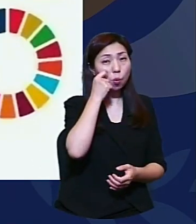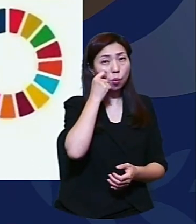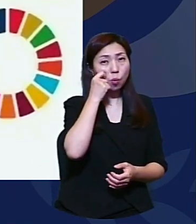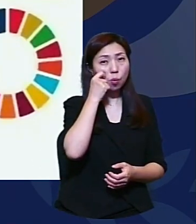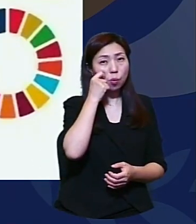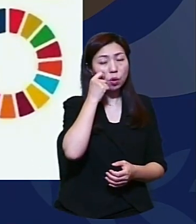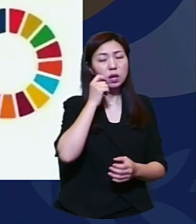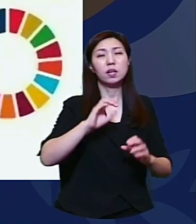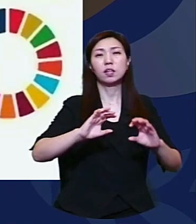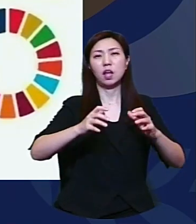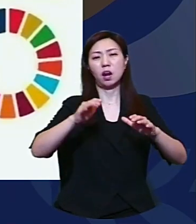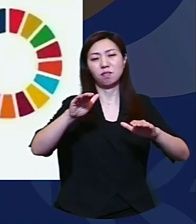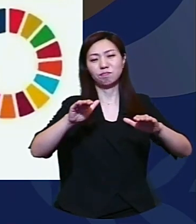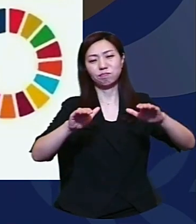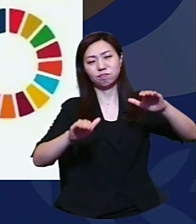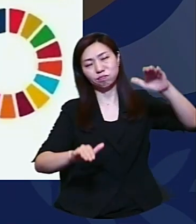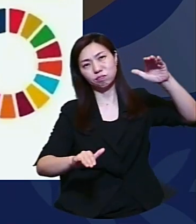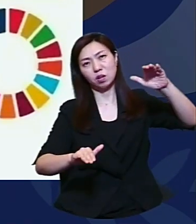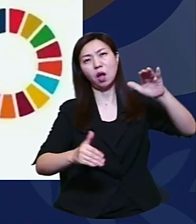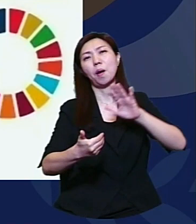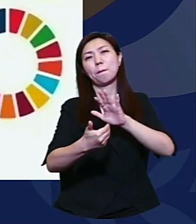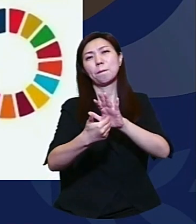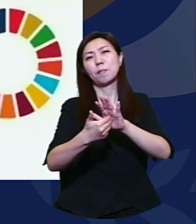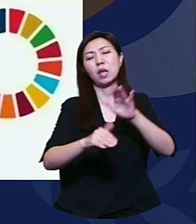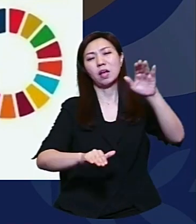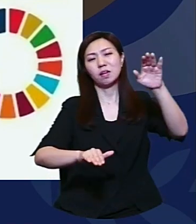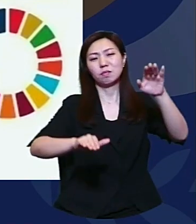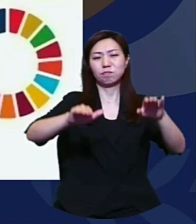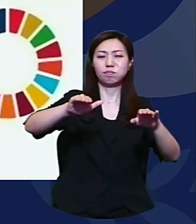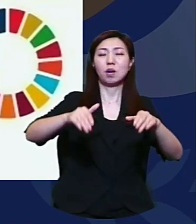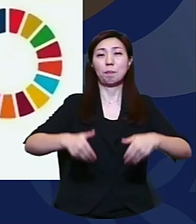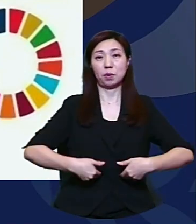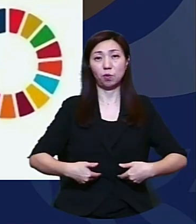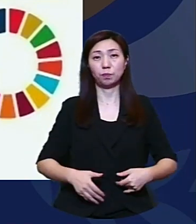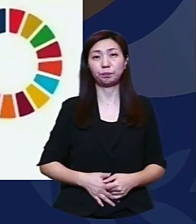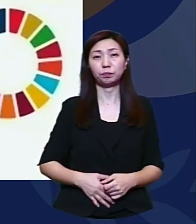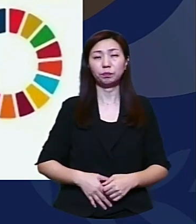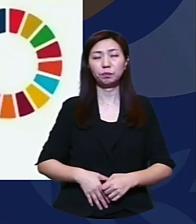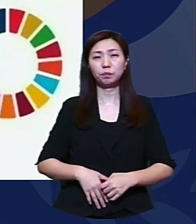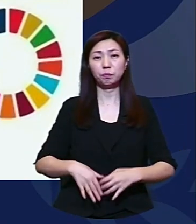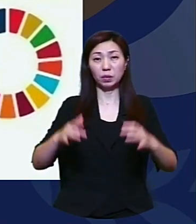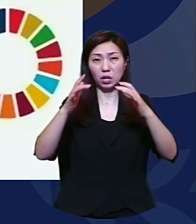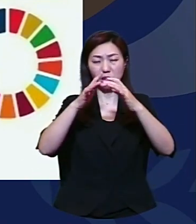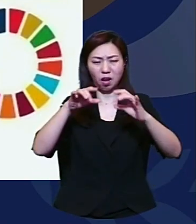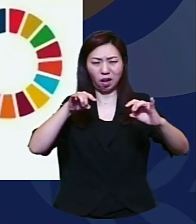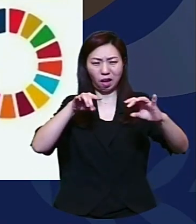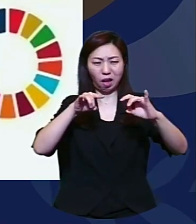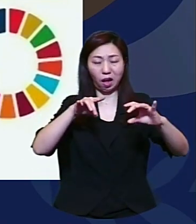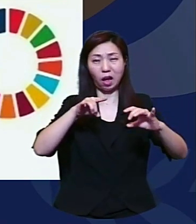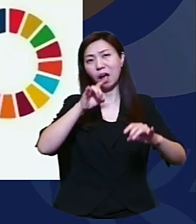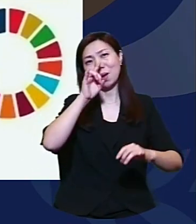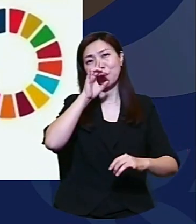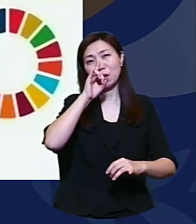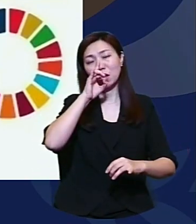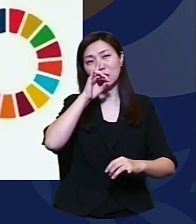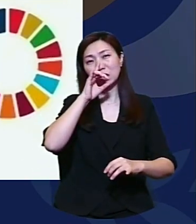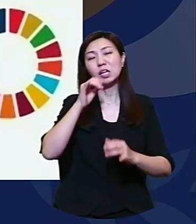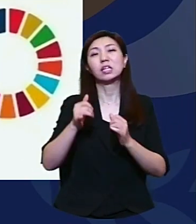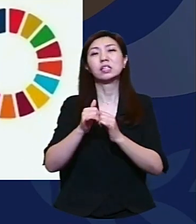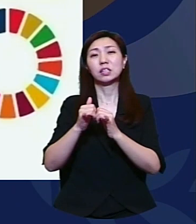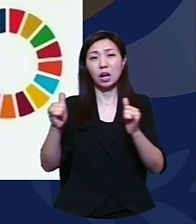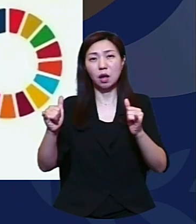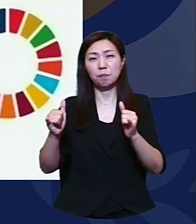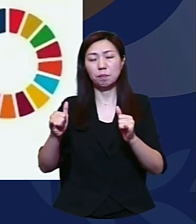quality of life and equality of opportunity for the billions who remain offline or